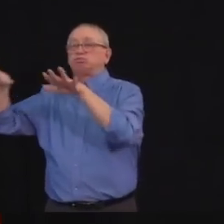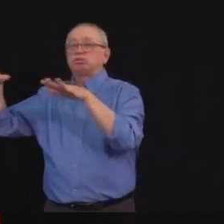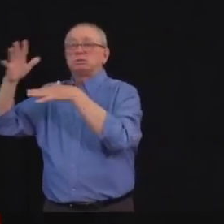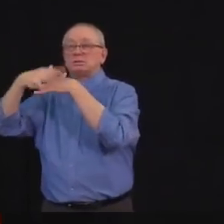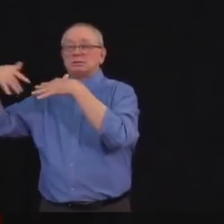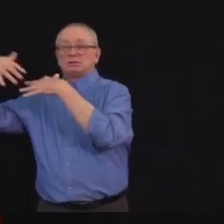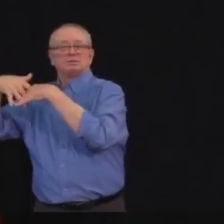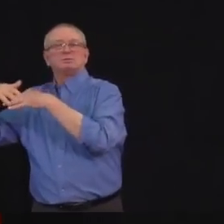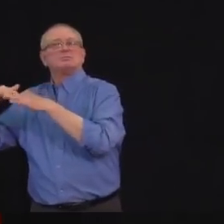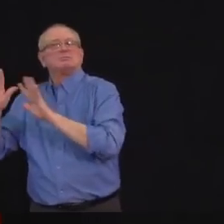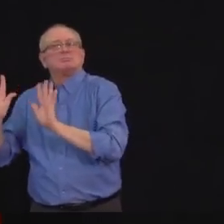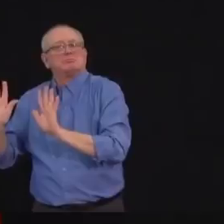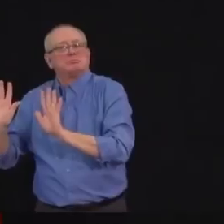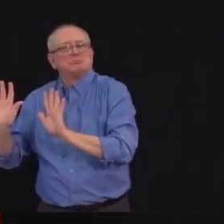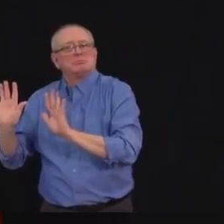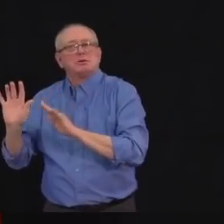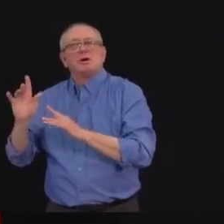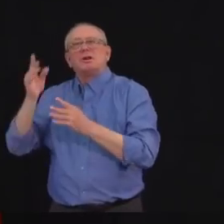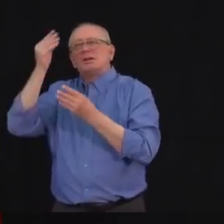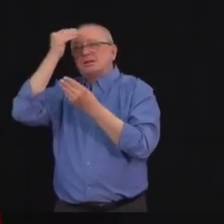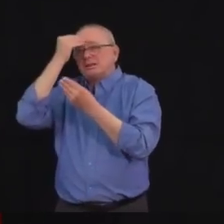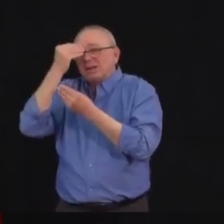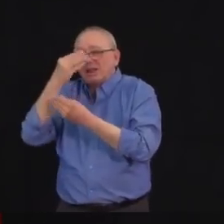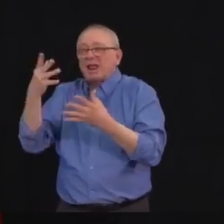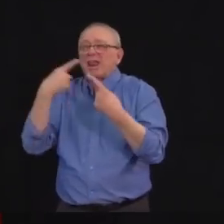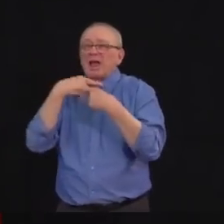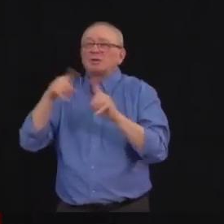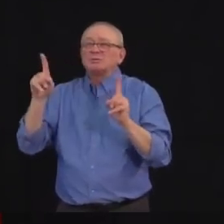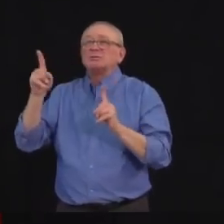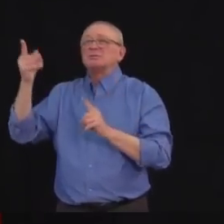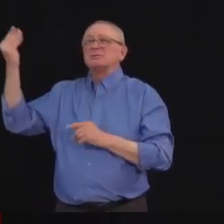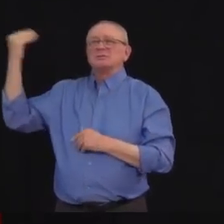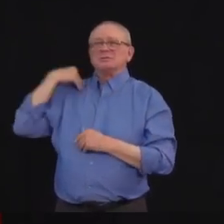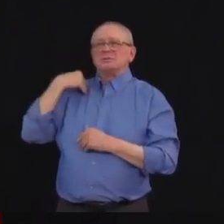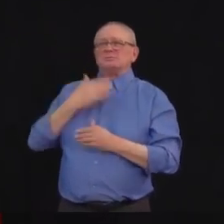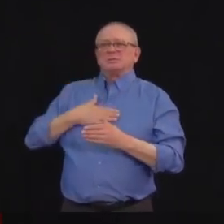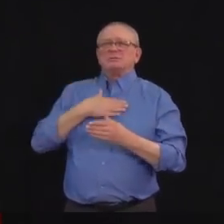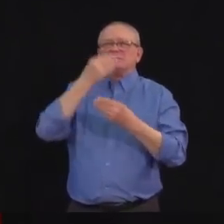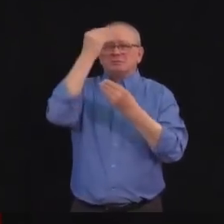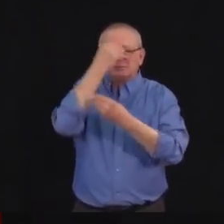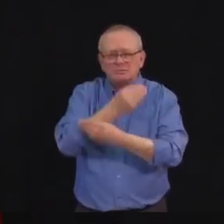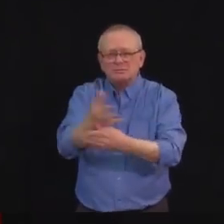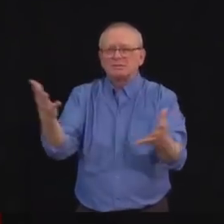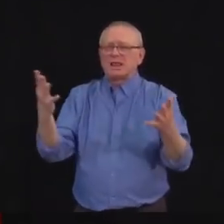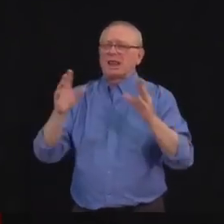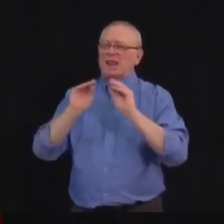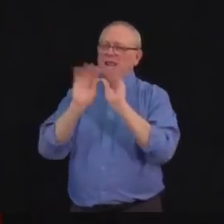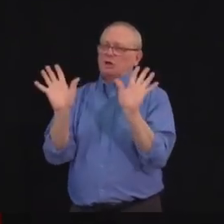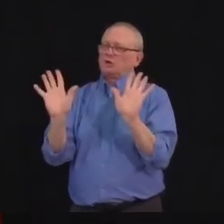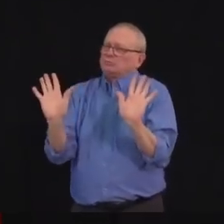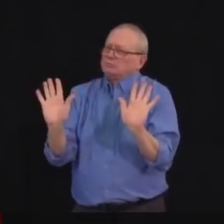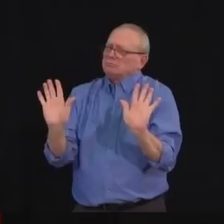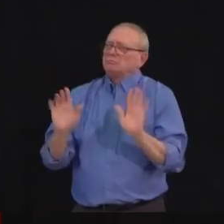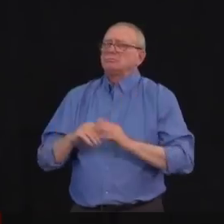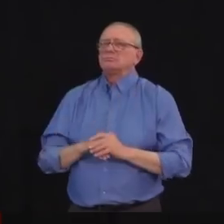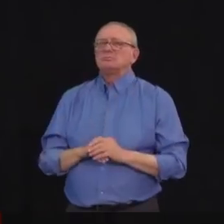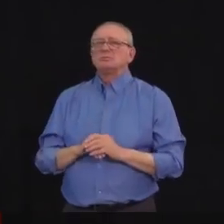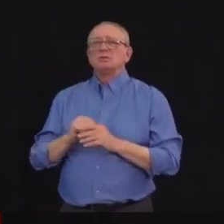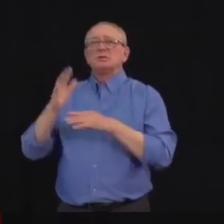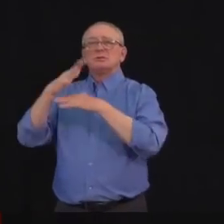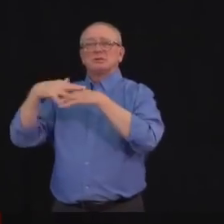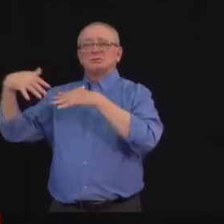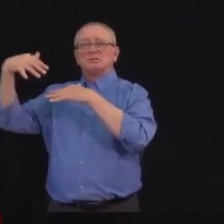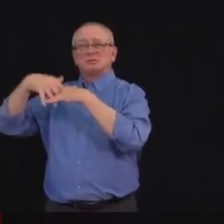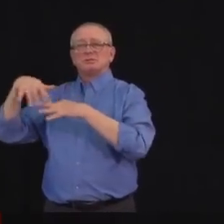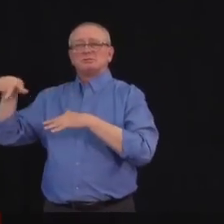at the request of that nation to make sure that people have accurate information. The First Nation was well prepared, like